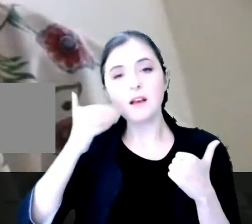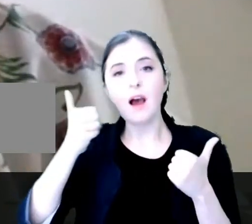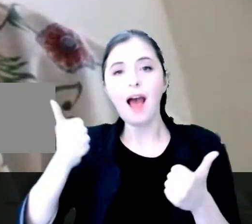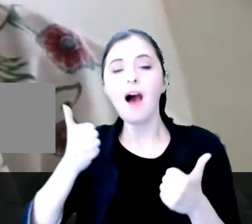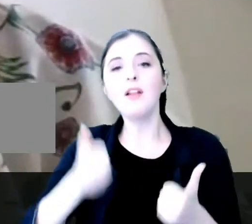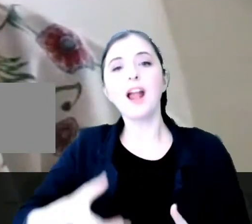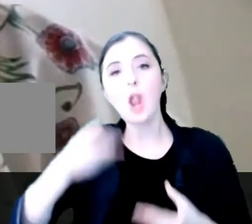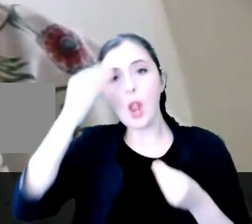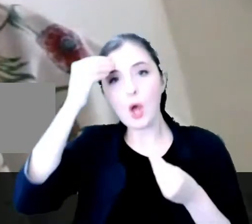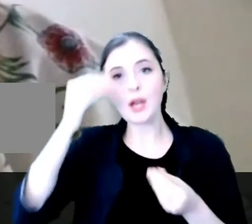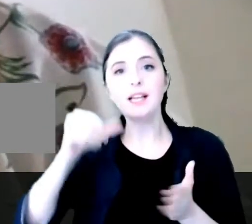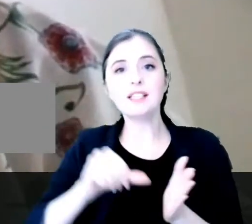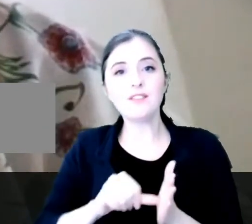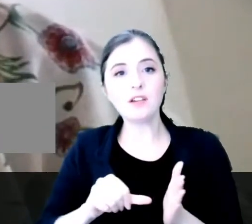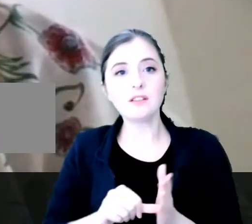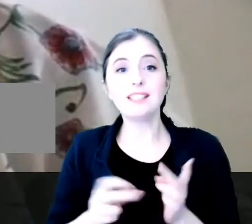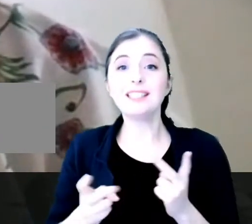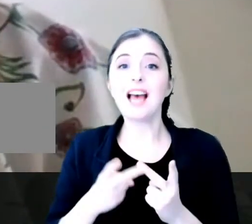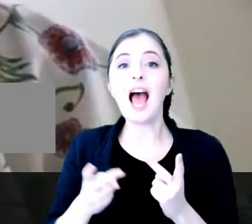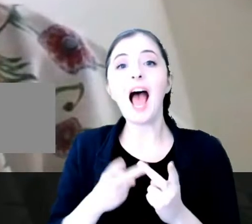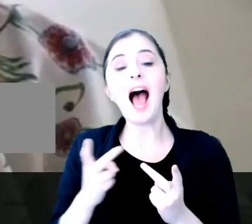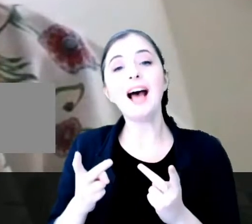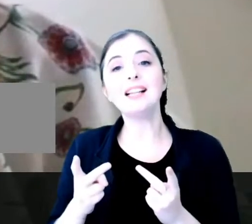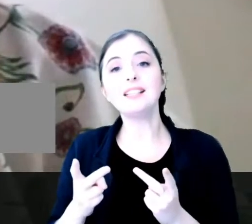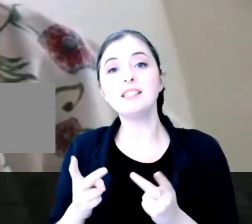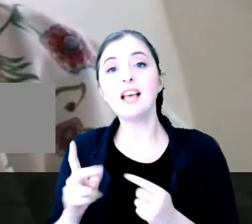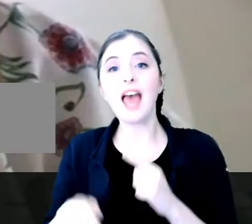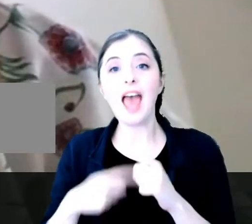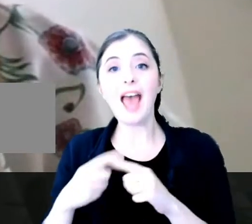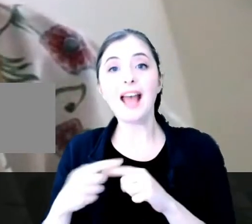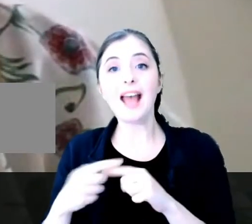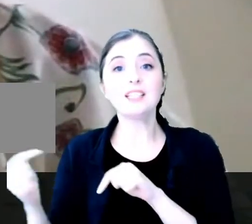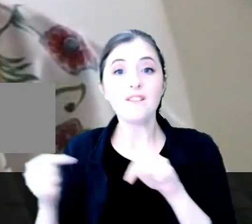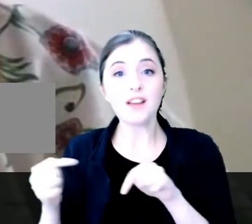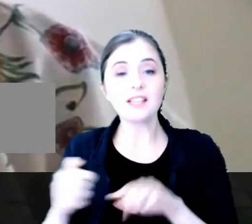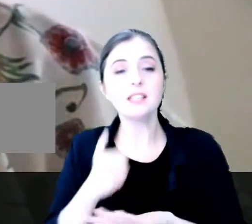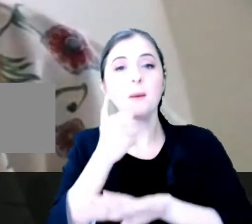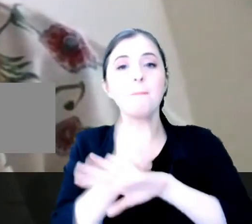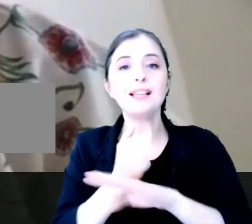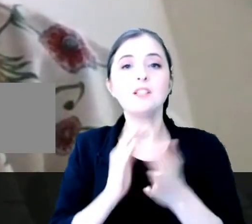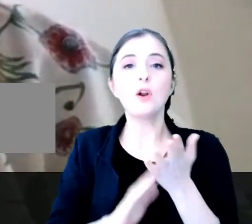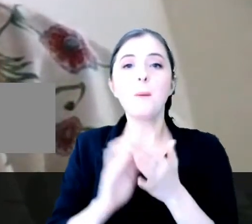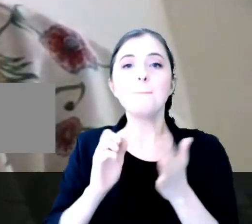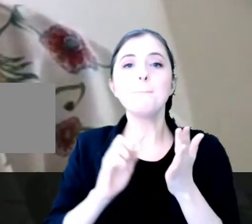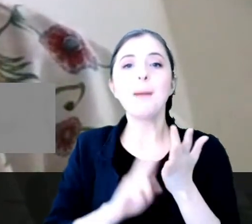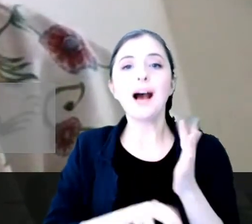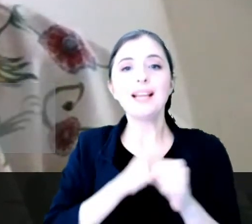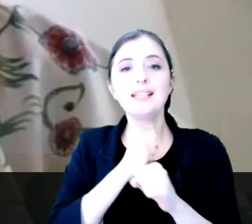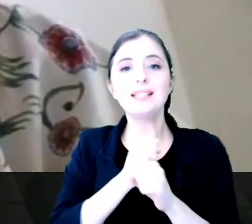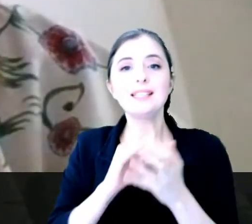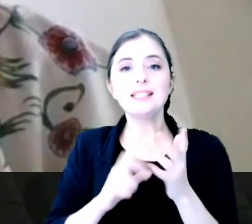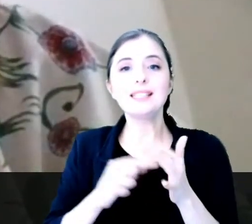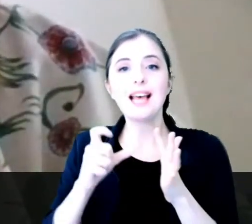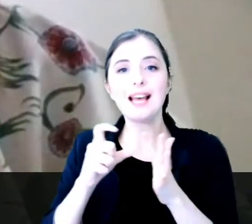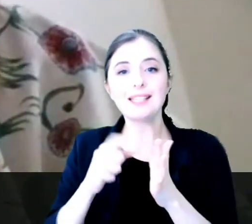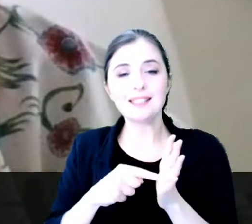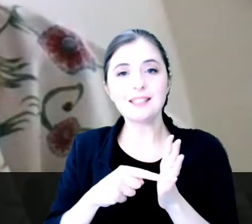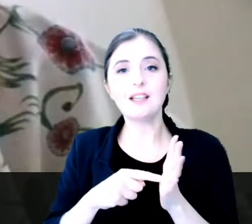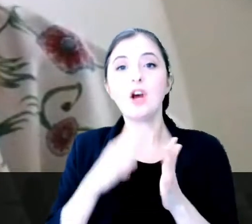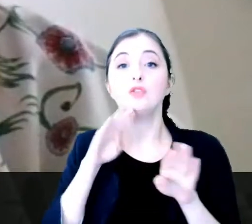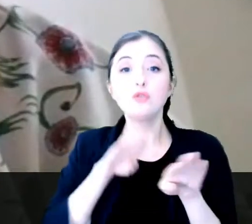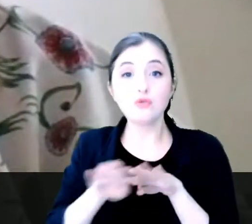also ex-offenders based on mindset, training, and life skills rather than just